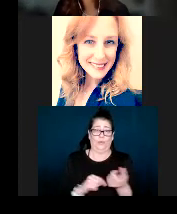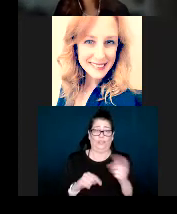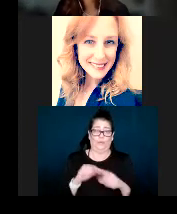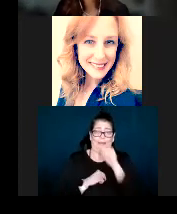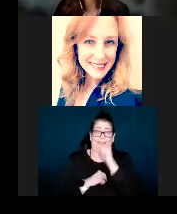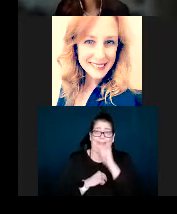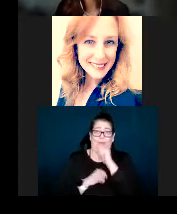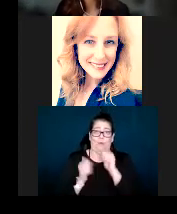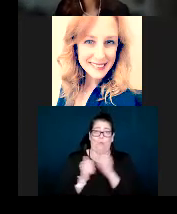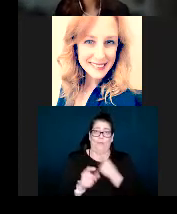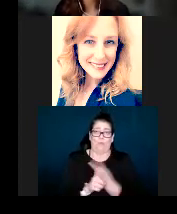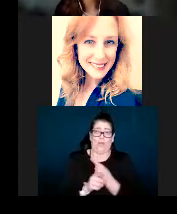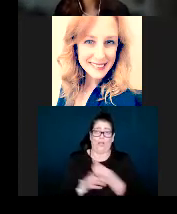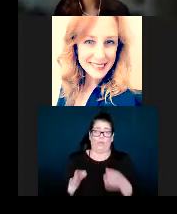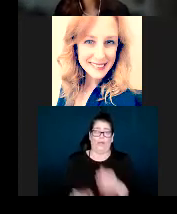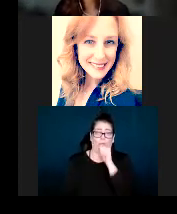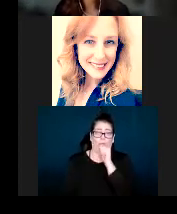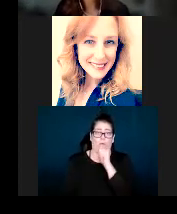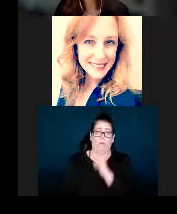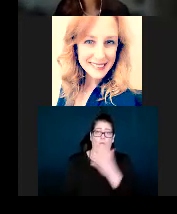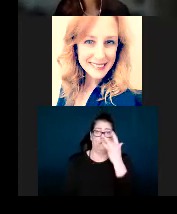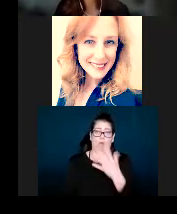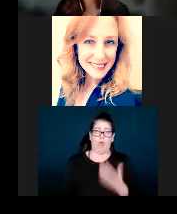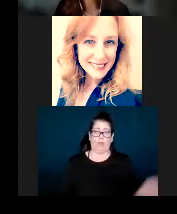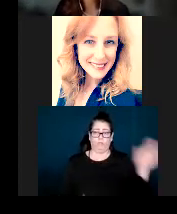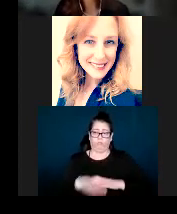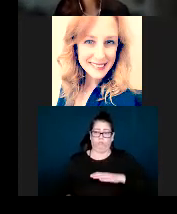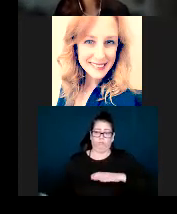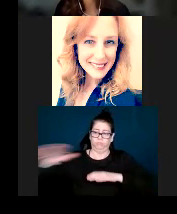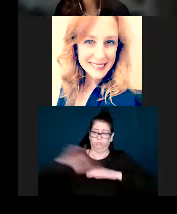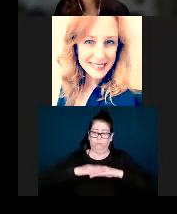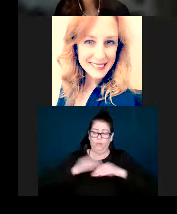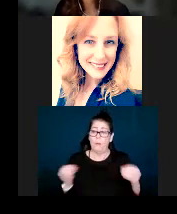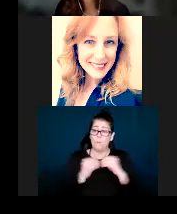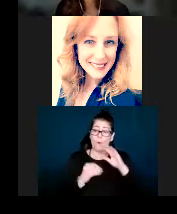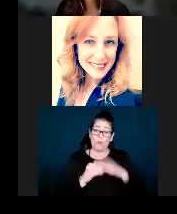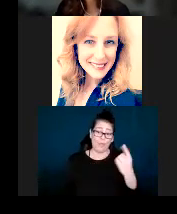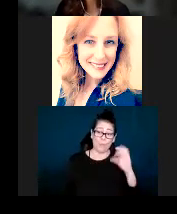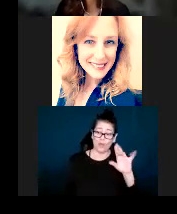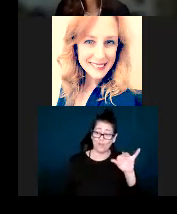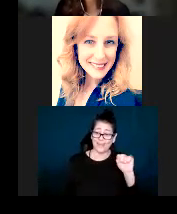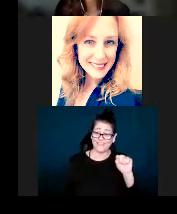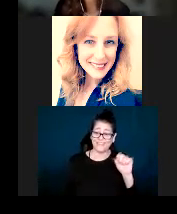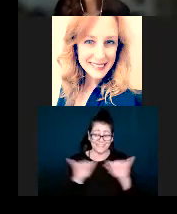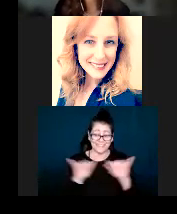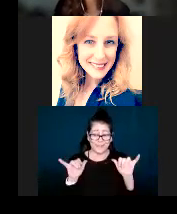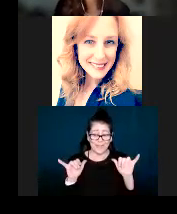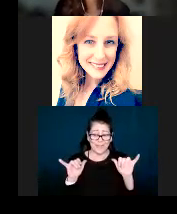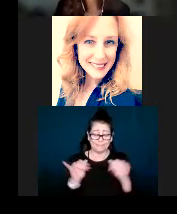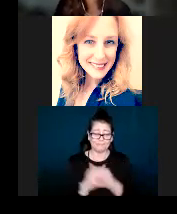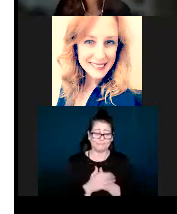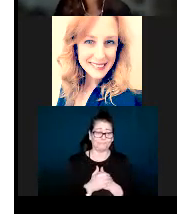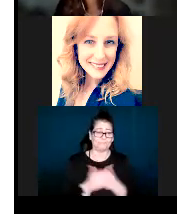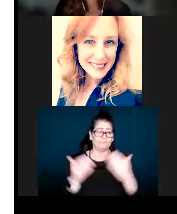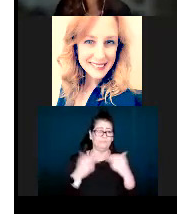coping mechanisms because of that compounded trauma of the multiple crises that they've experienced. Next slide.